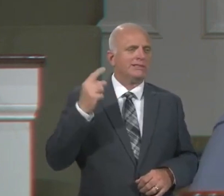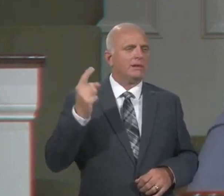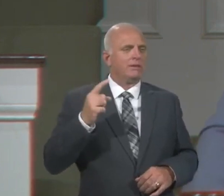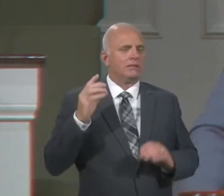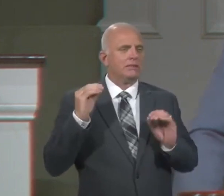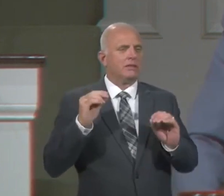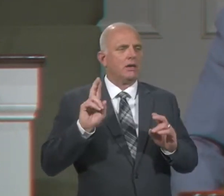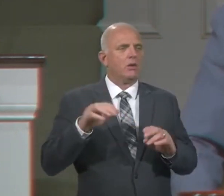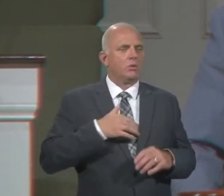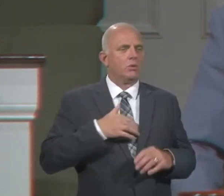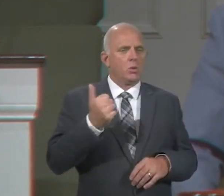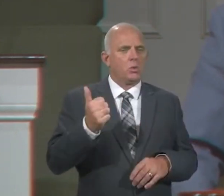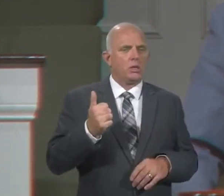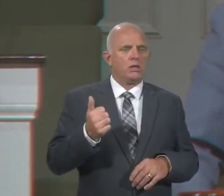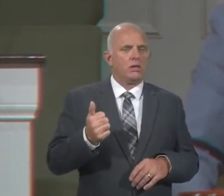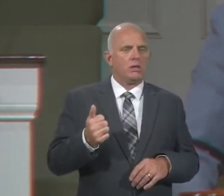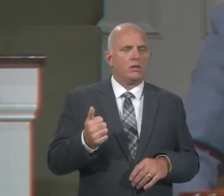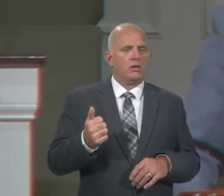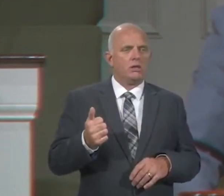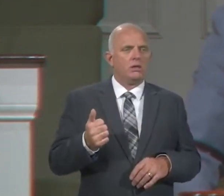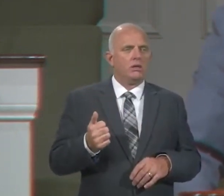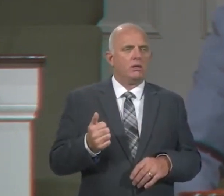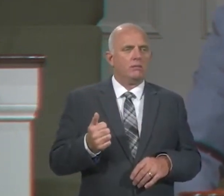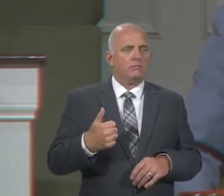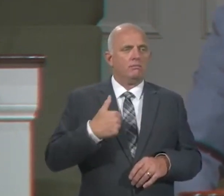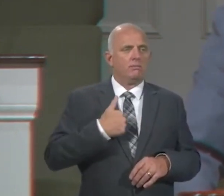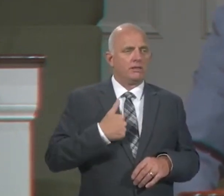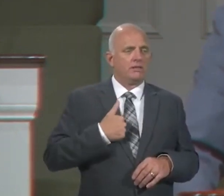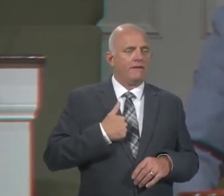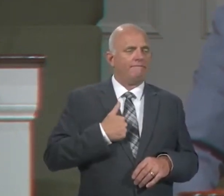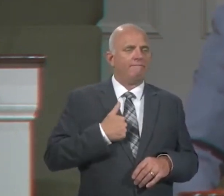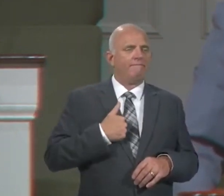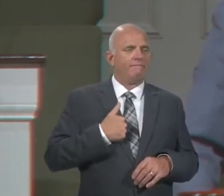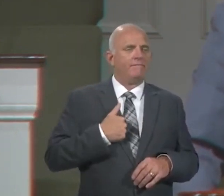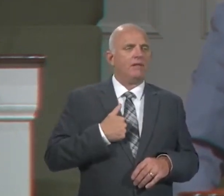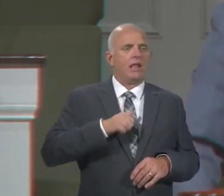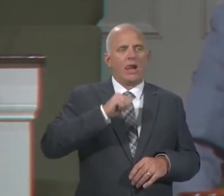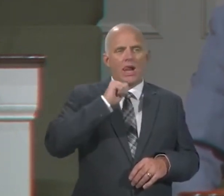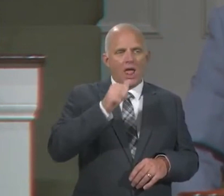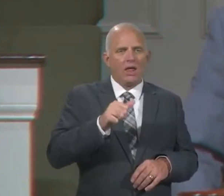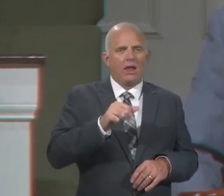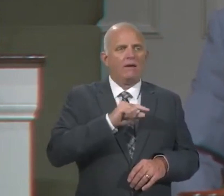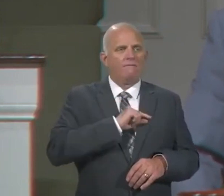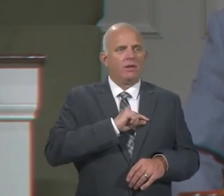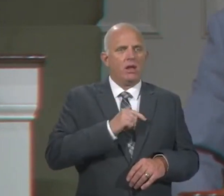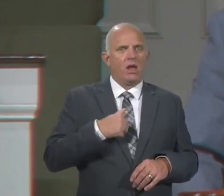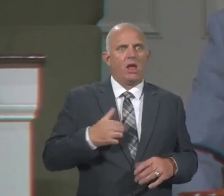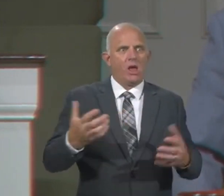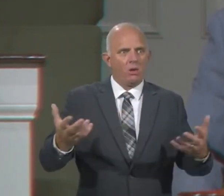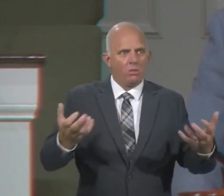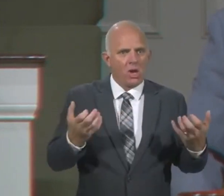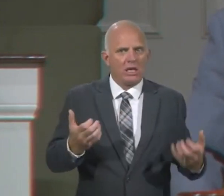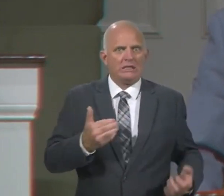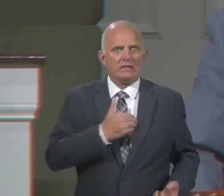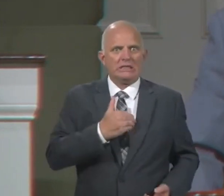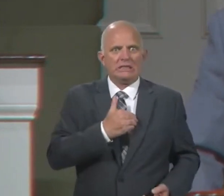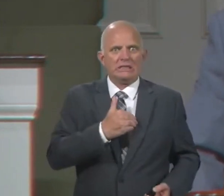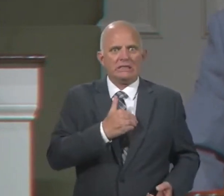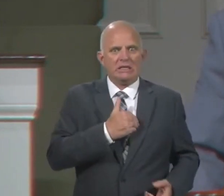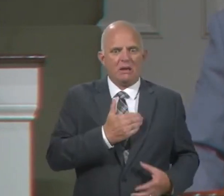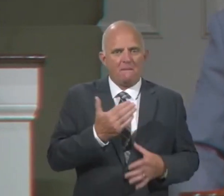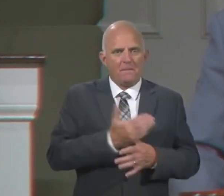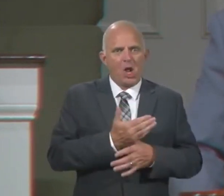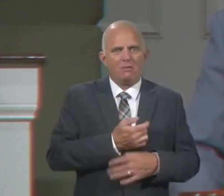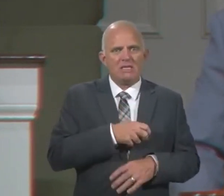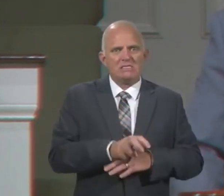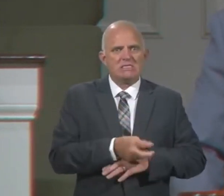winning where I'm not convicted. And I want to be convicted. I want it to bother me. And I want it to bother